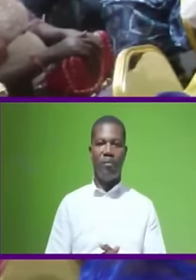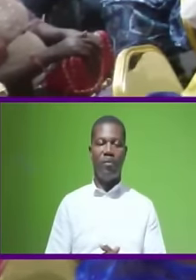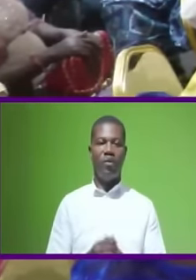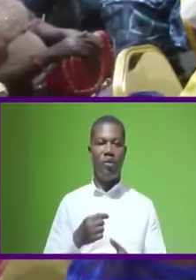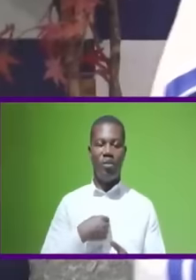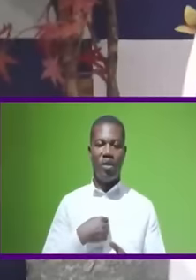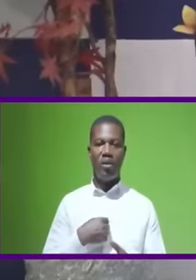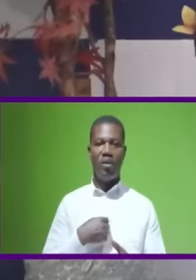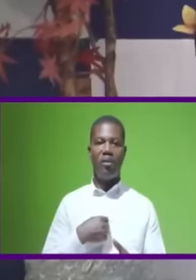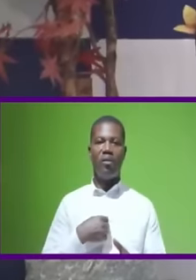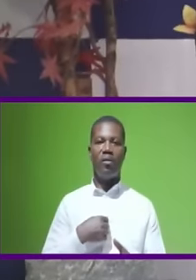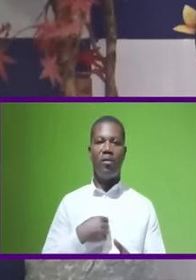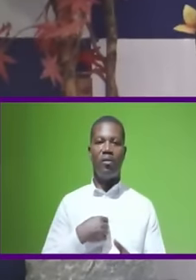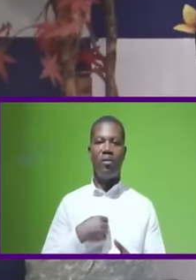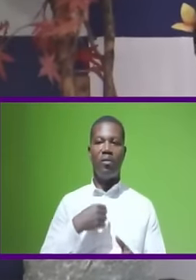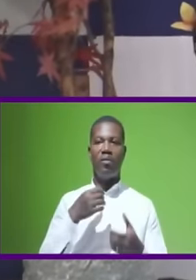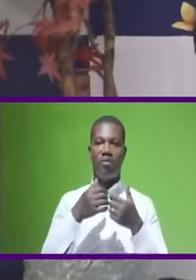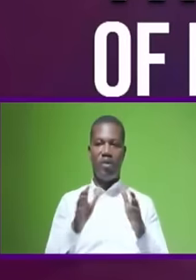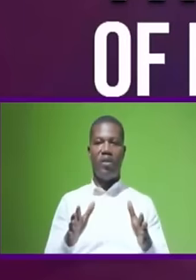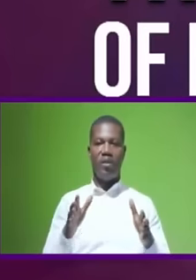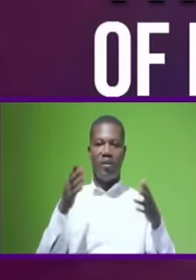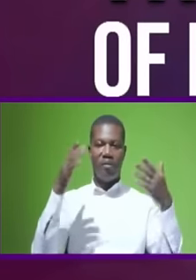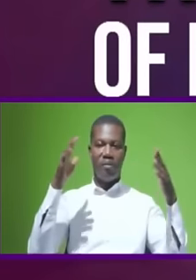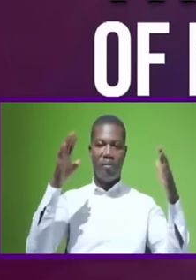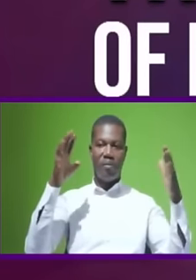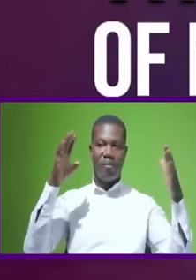Manuato. Oh, Sam Kasiapa.